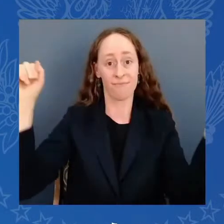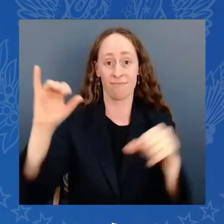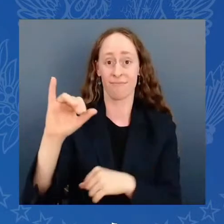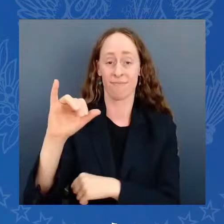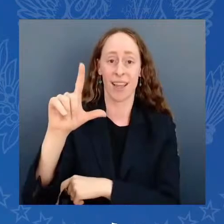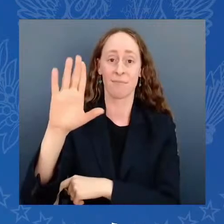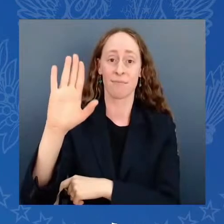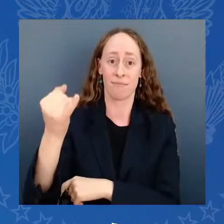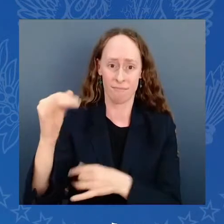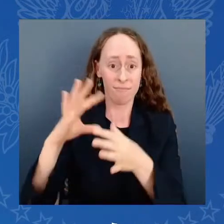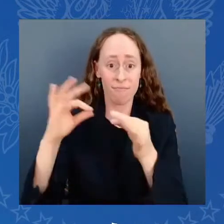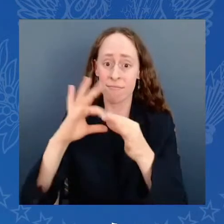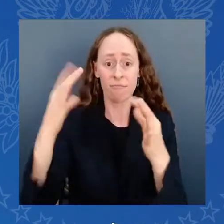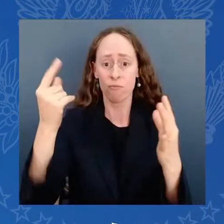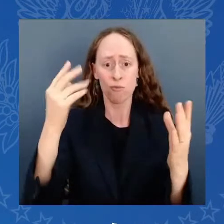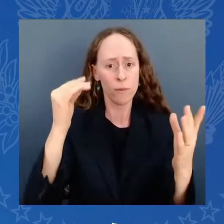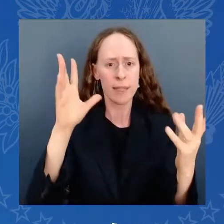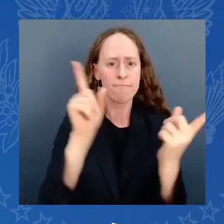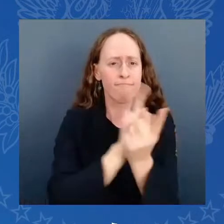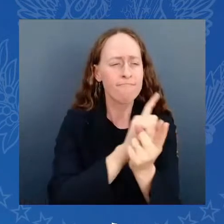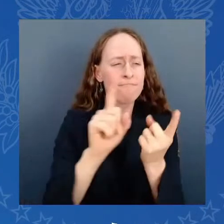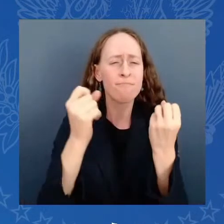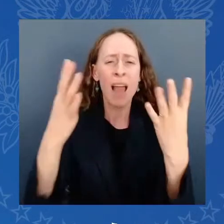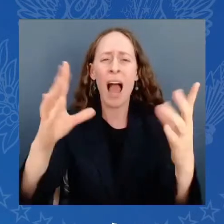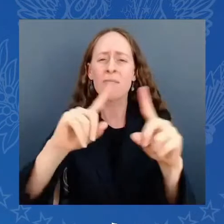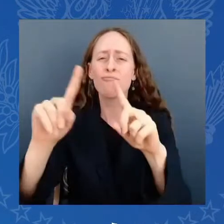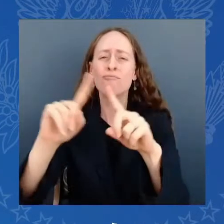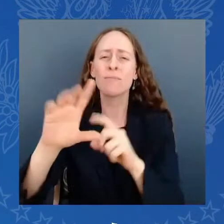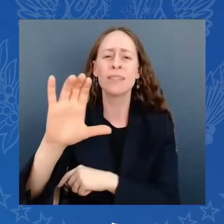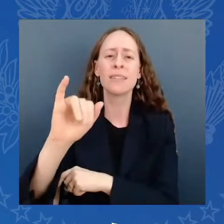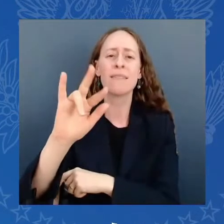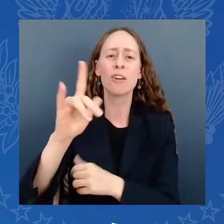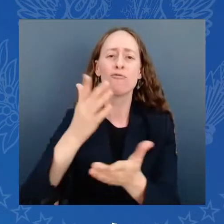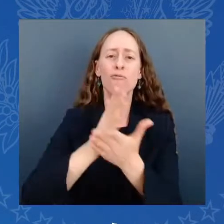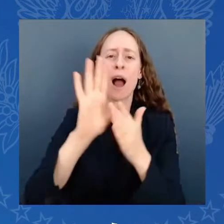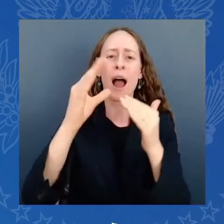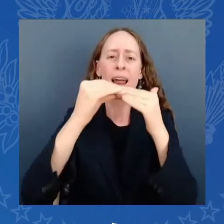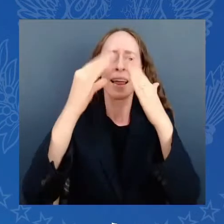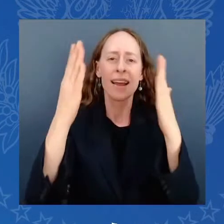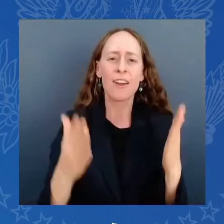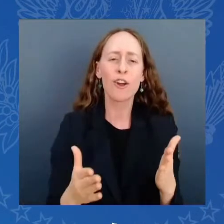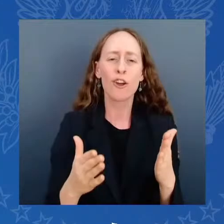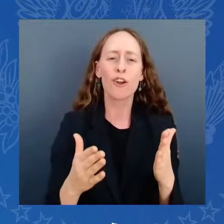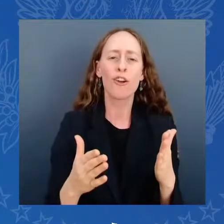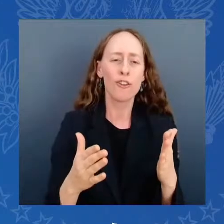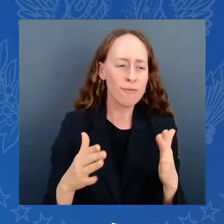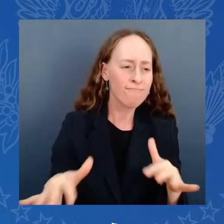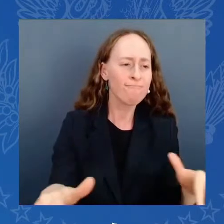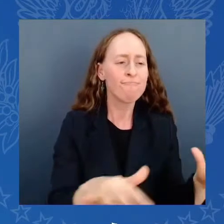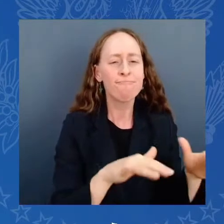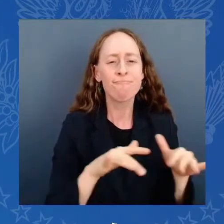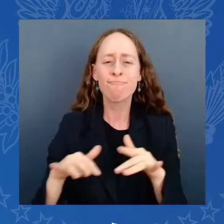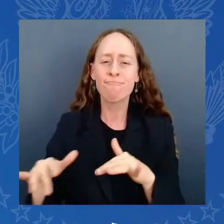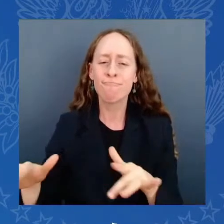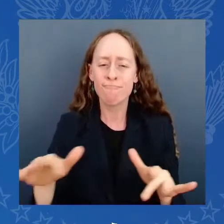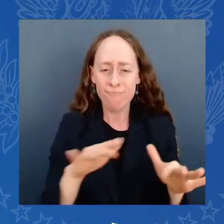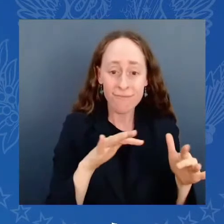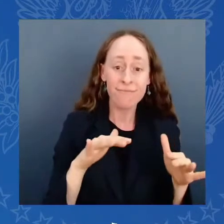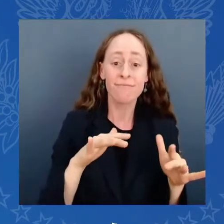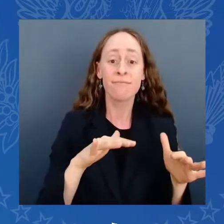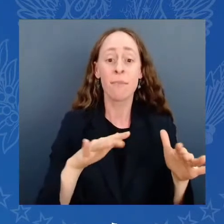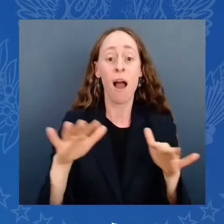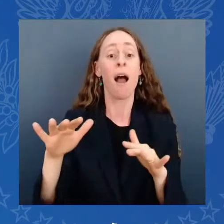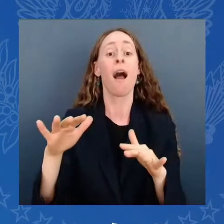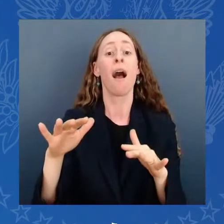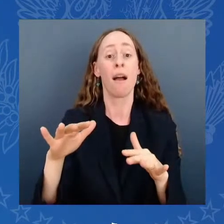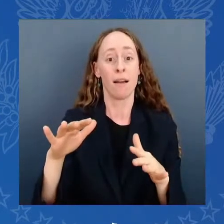bring that vision to life. And he did. He brought it to life. Over 50 years, the LBJ